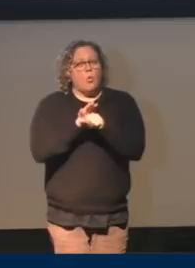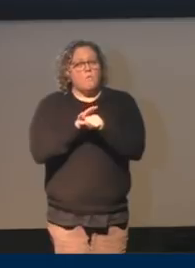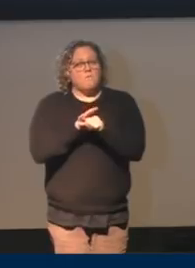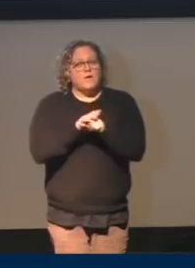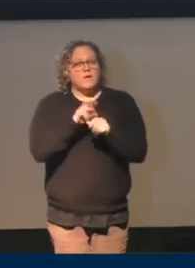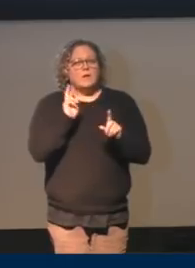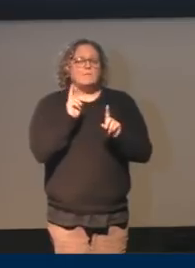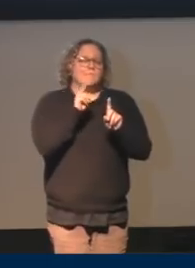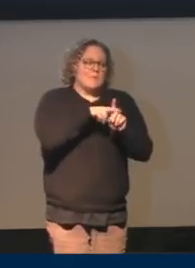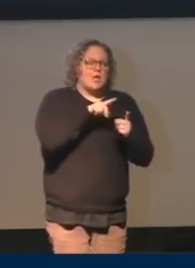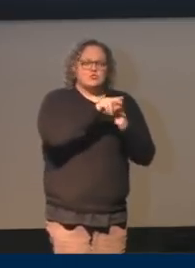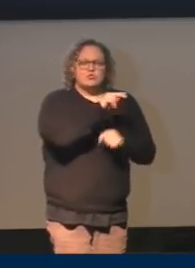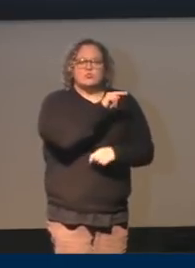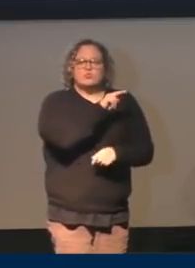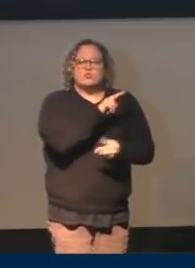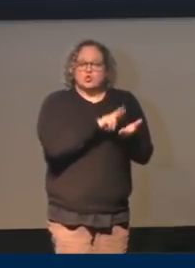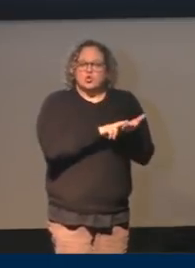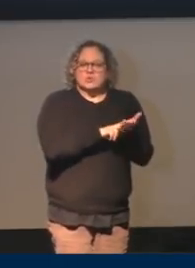perspective.